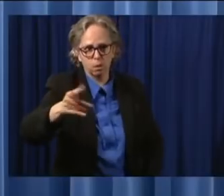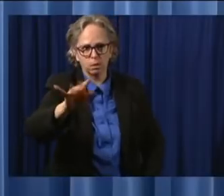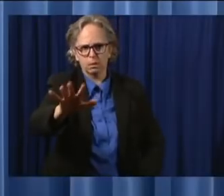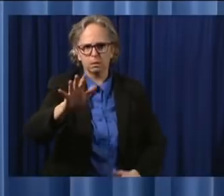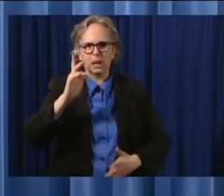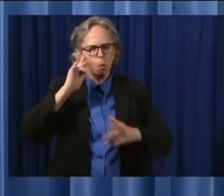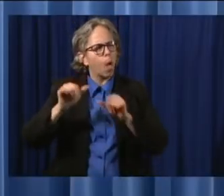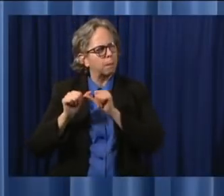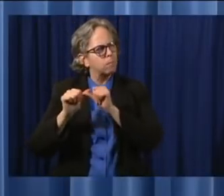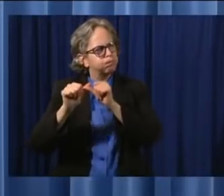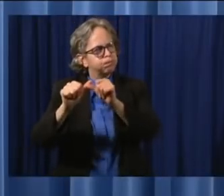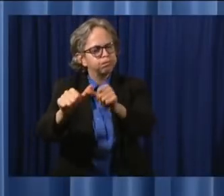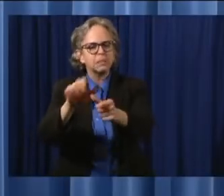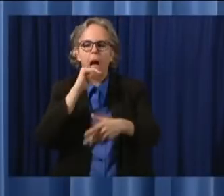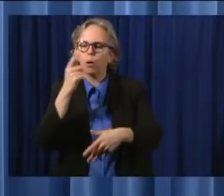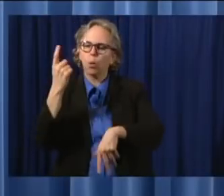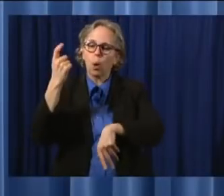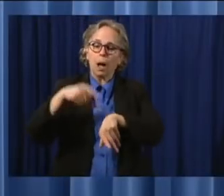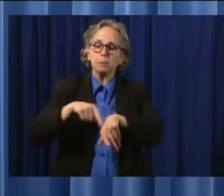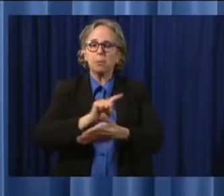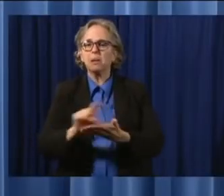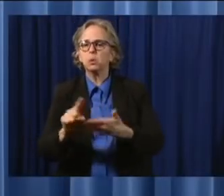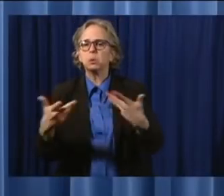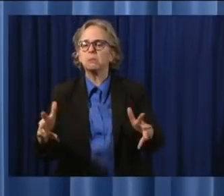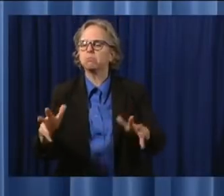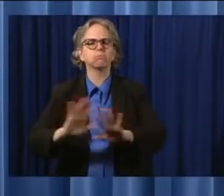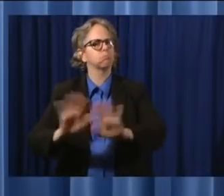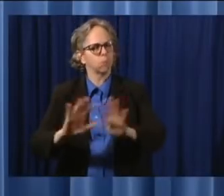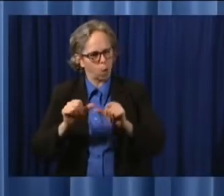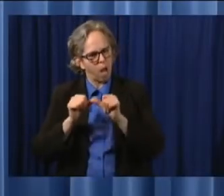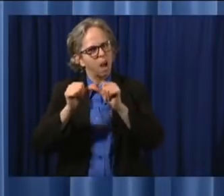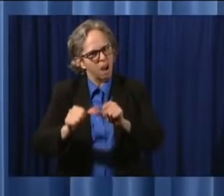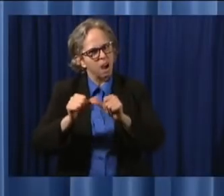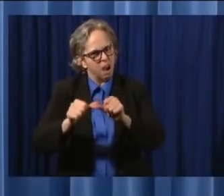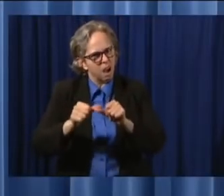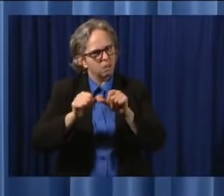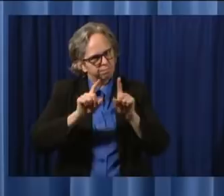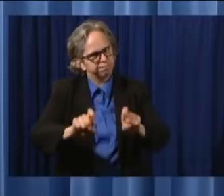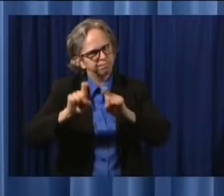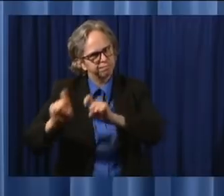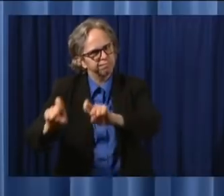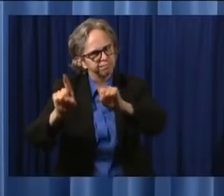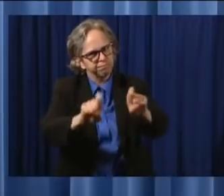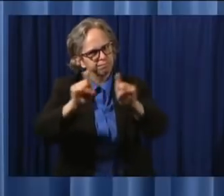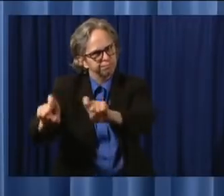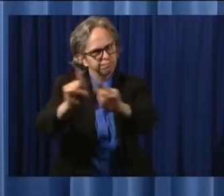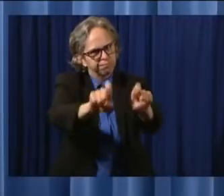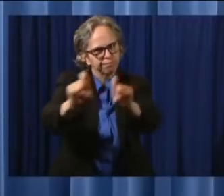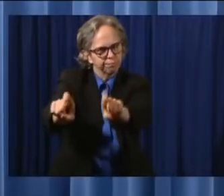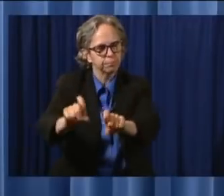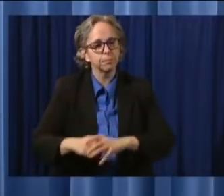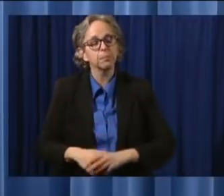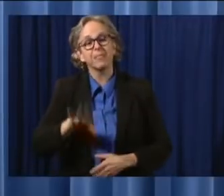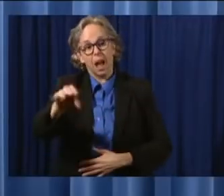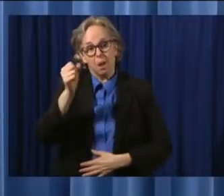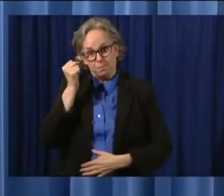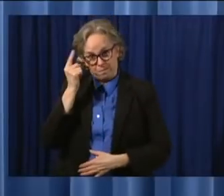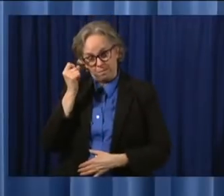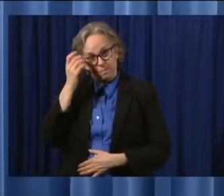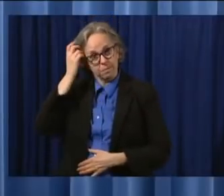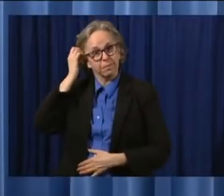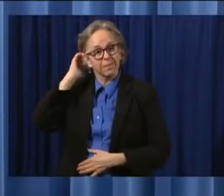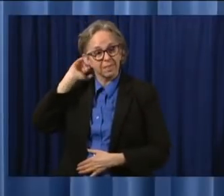certainly for a number of weeks. And the targeting of what homes to go into, again, is